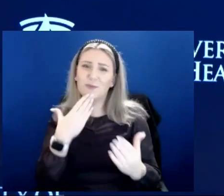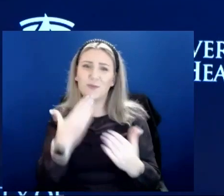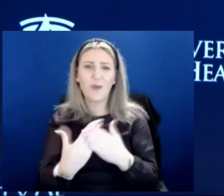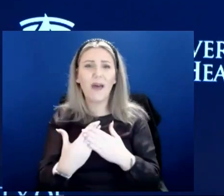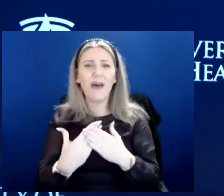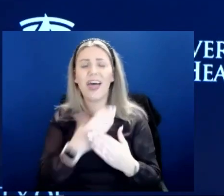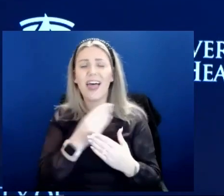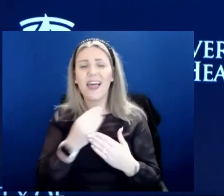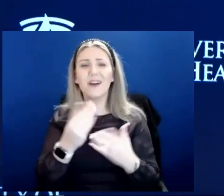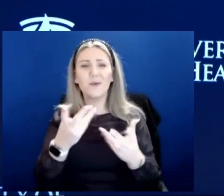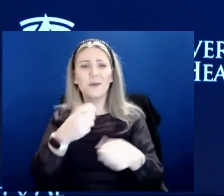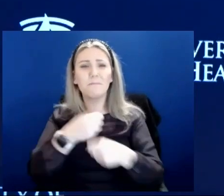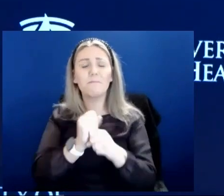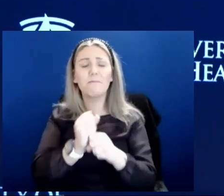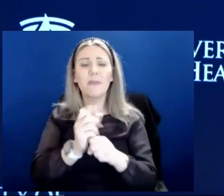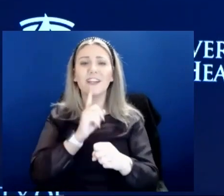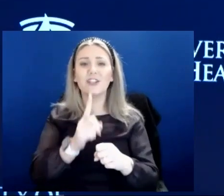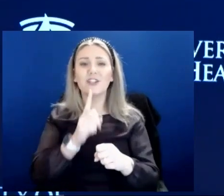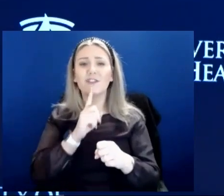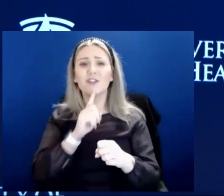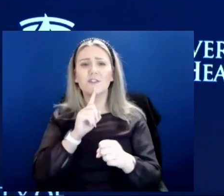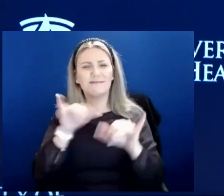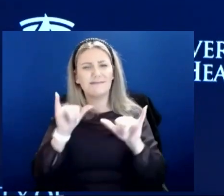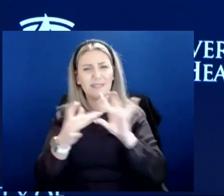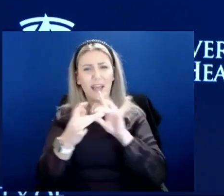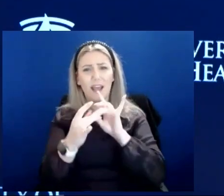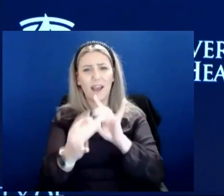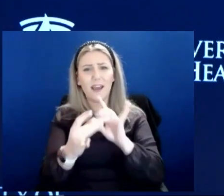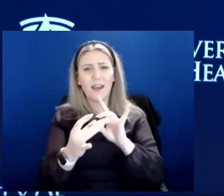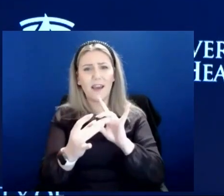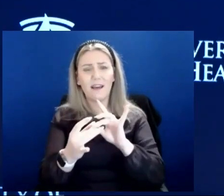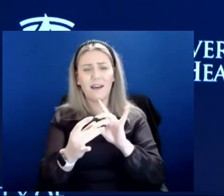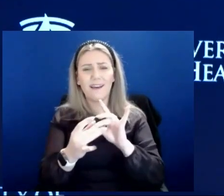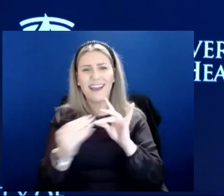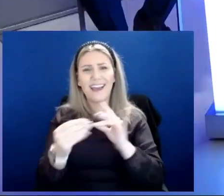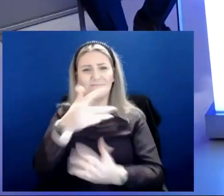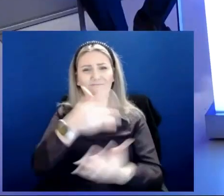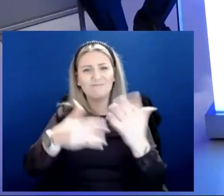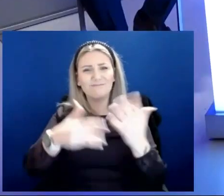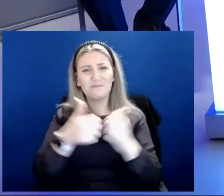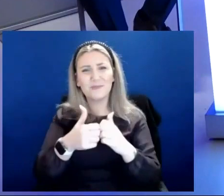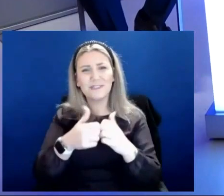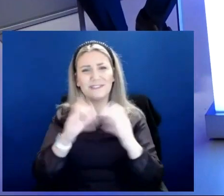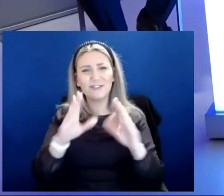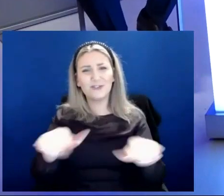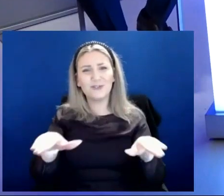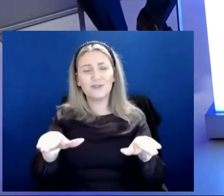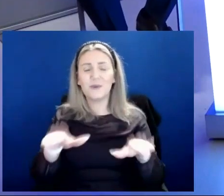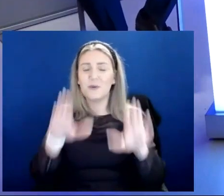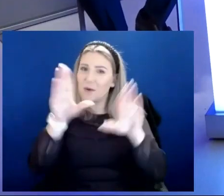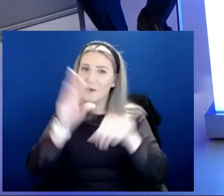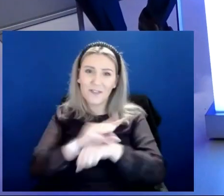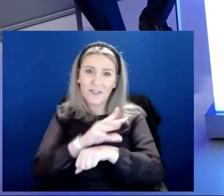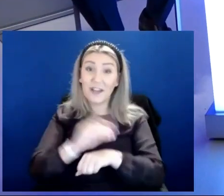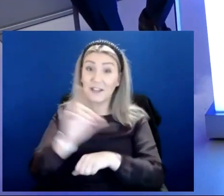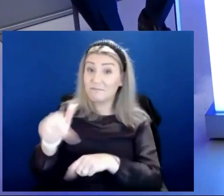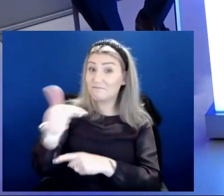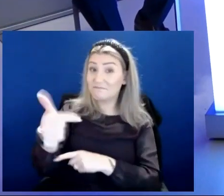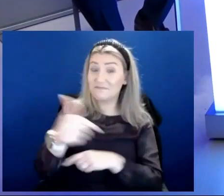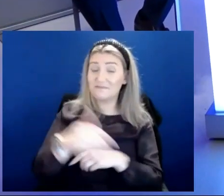sure that we're staying connected with them and spending time with them. Great advice. Dr. Nawalanic. Yeah,